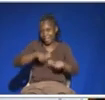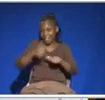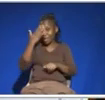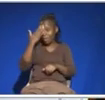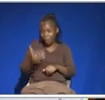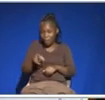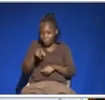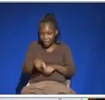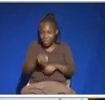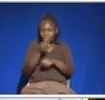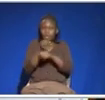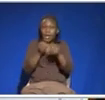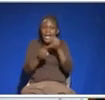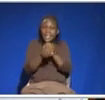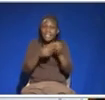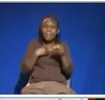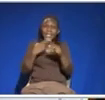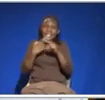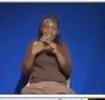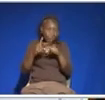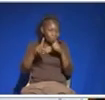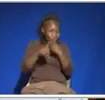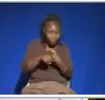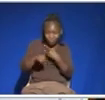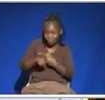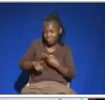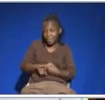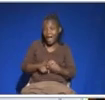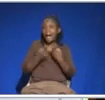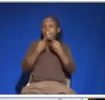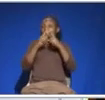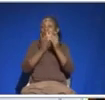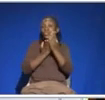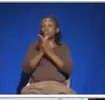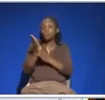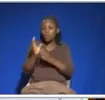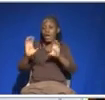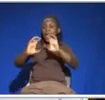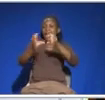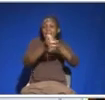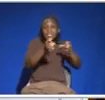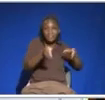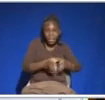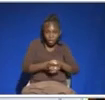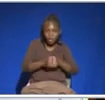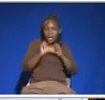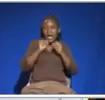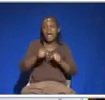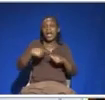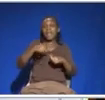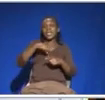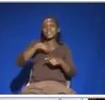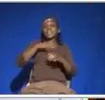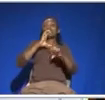that organism has different names. So classification enables us to communicate where these